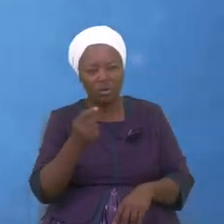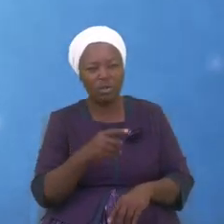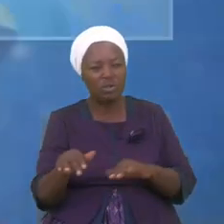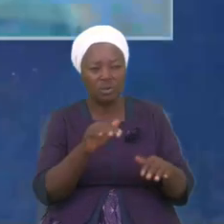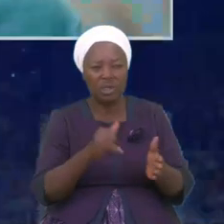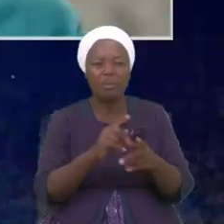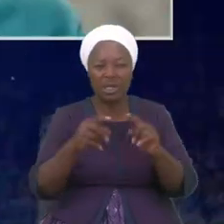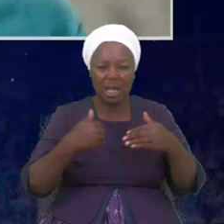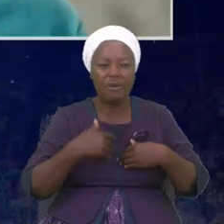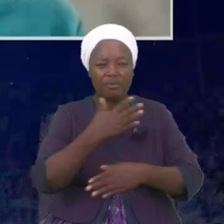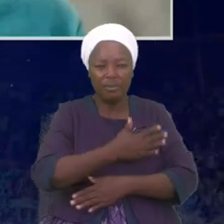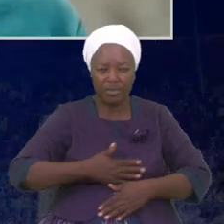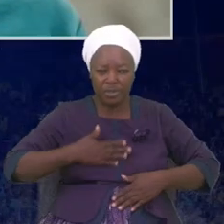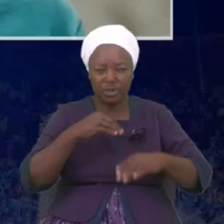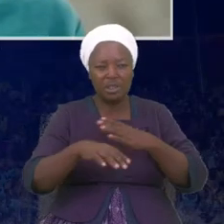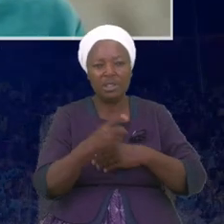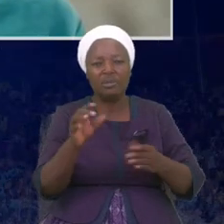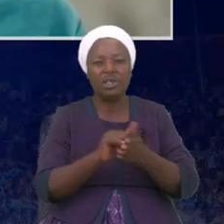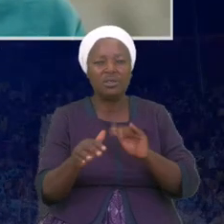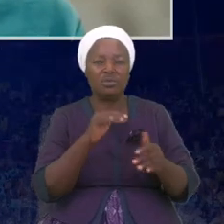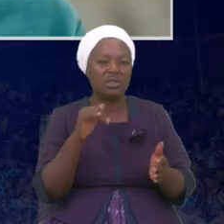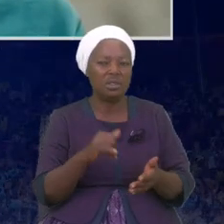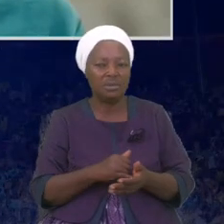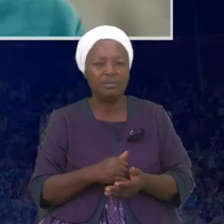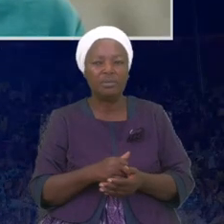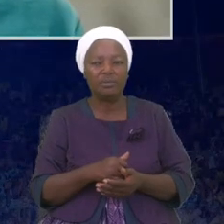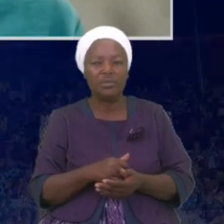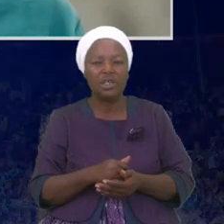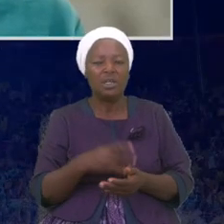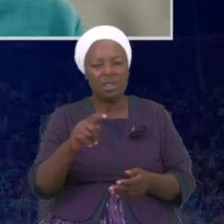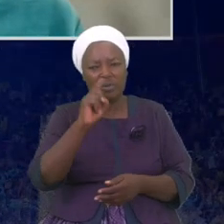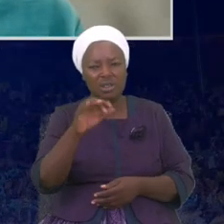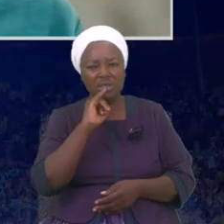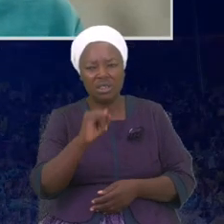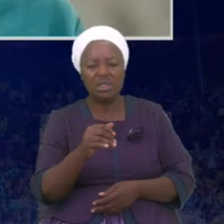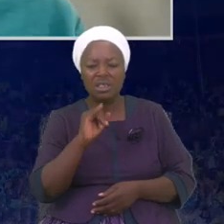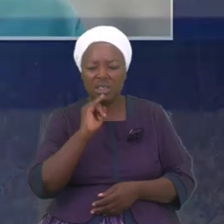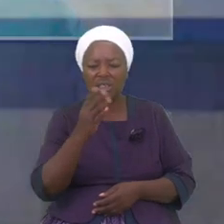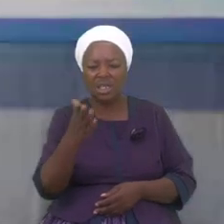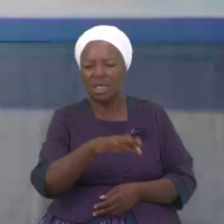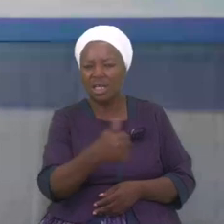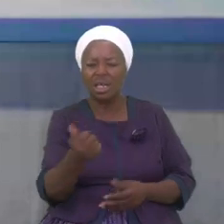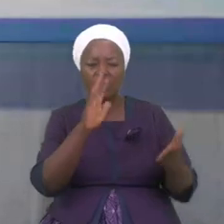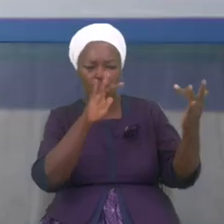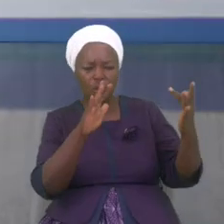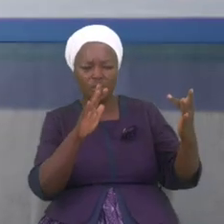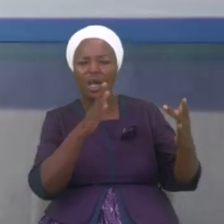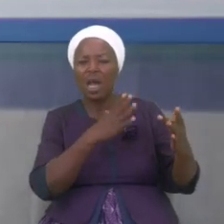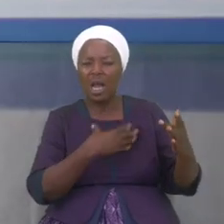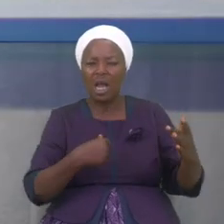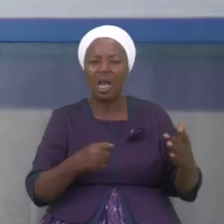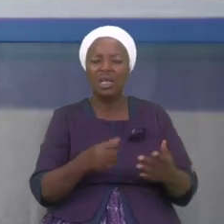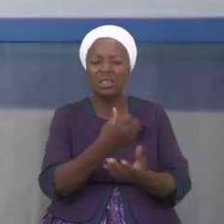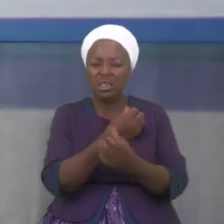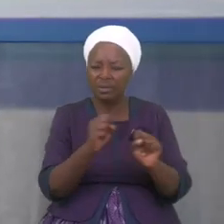question is there any hope? Is there any forgiveness? And is there any salvation? A million